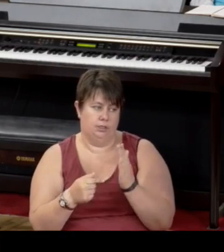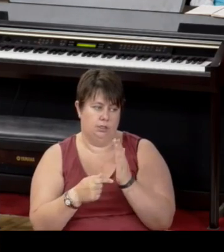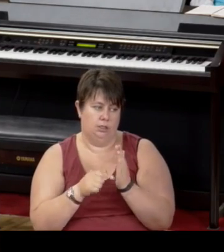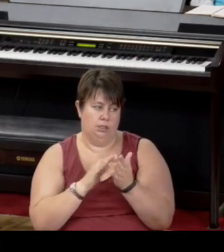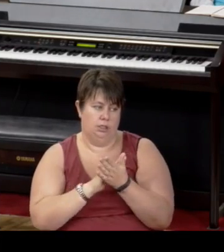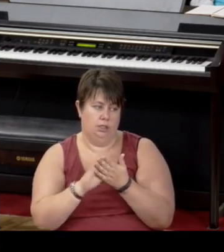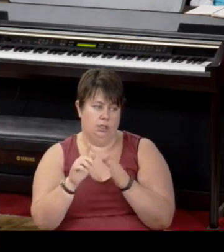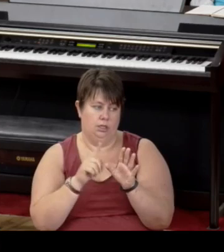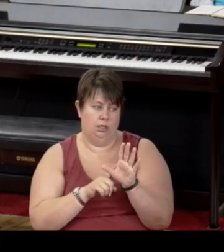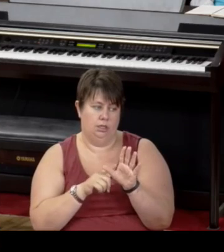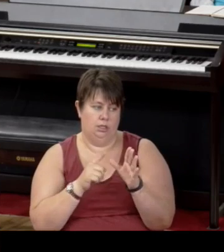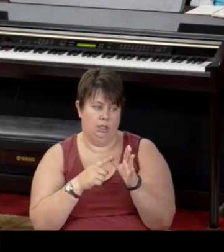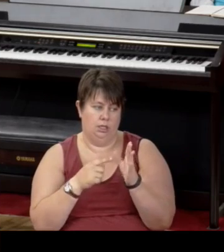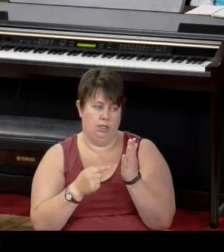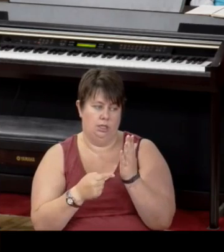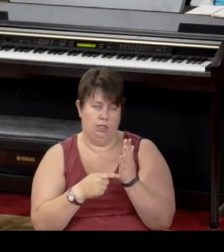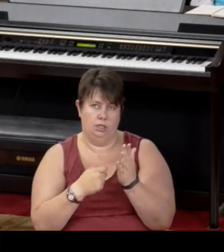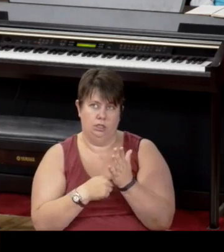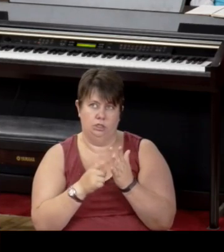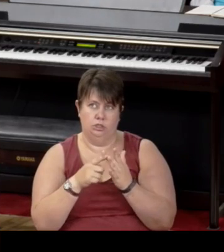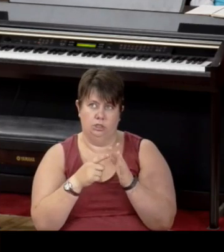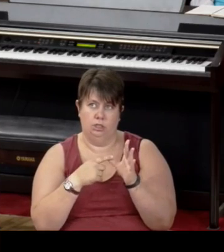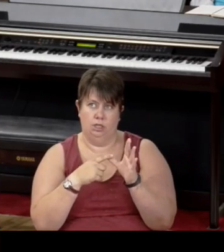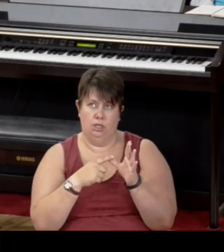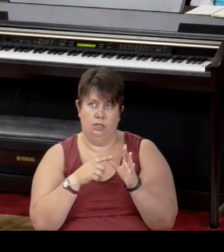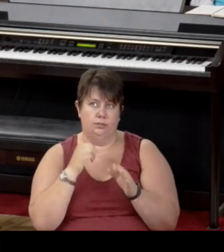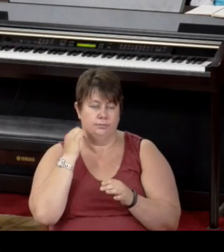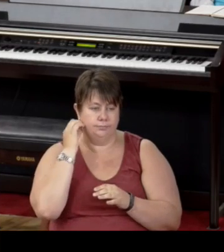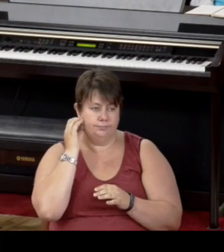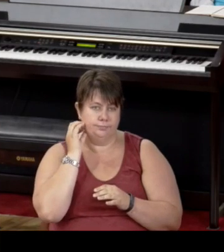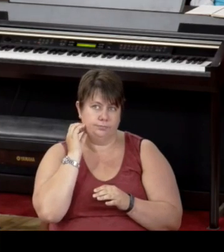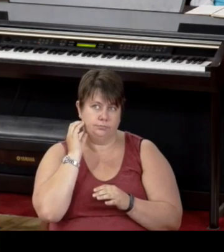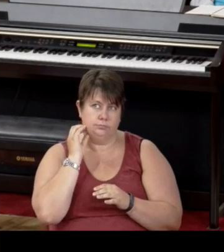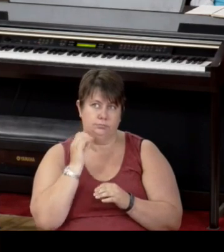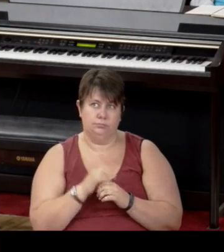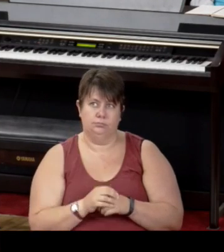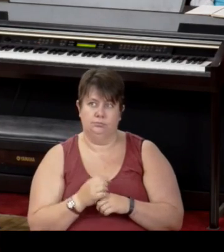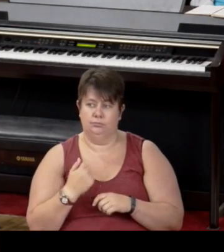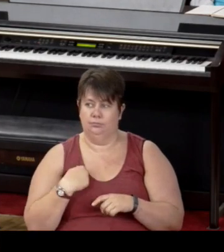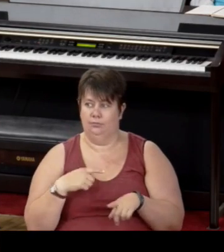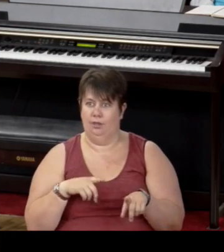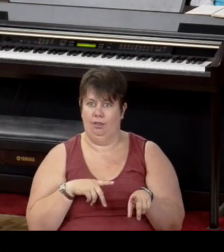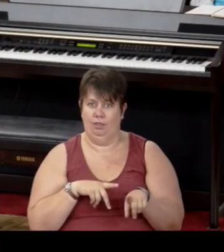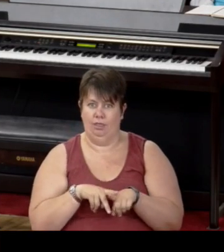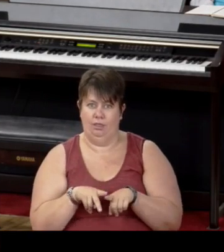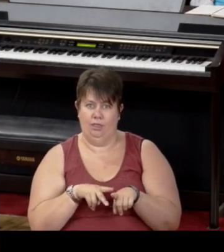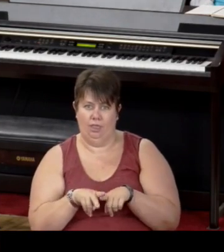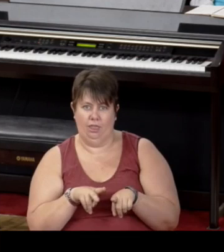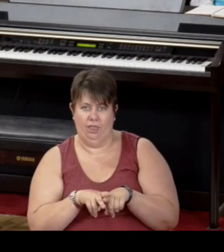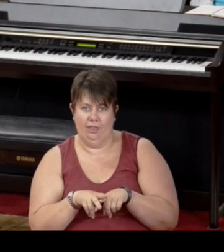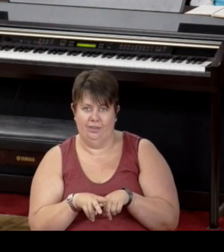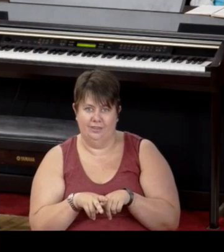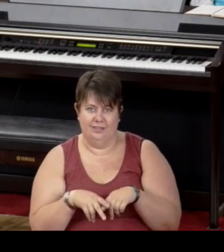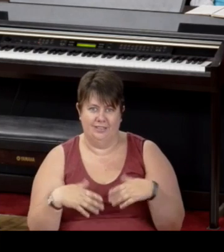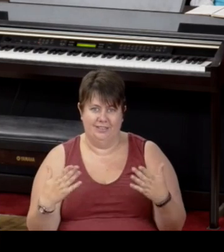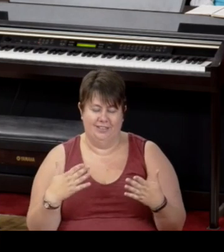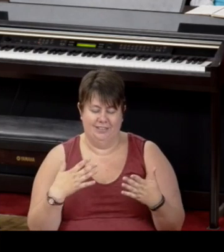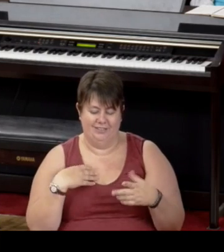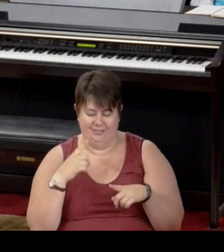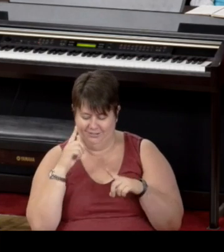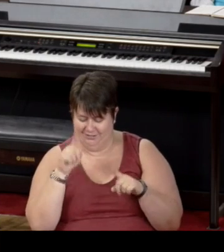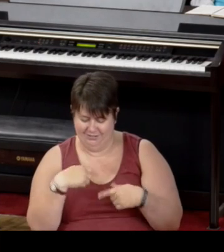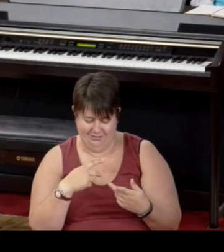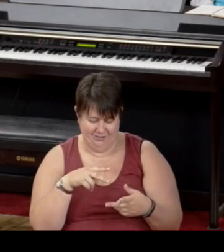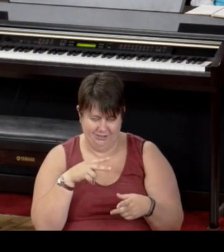I was joking this morning, saying that that's one of the words that I can't actually say without seeing it written down.